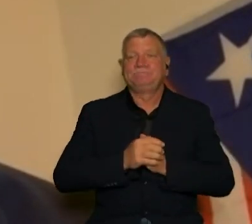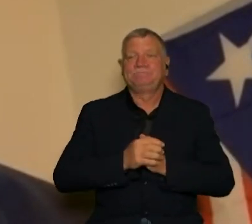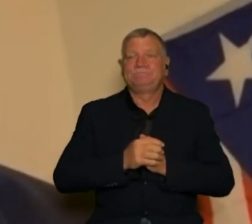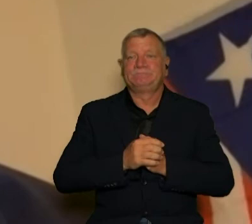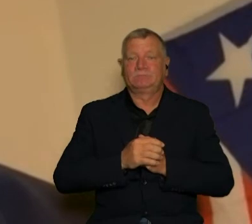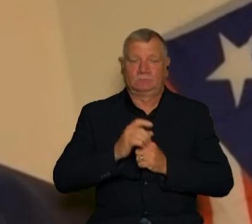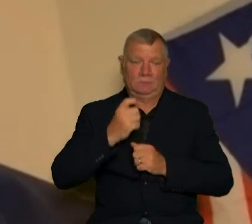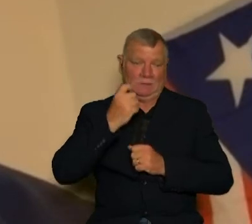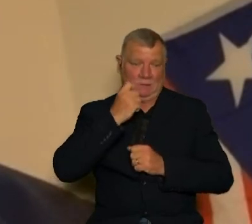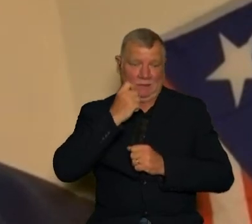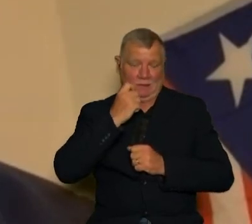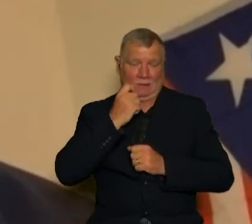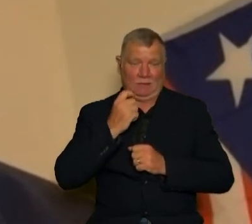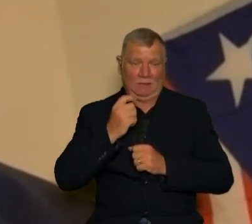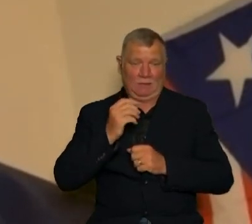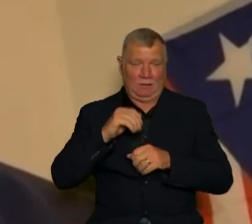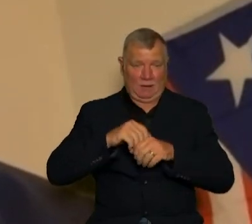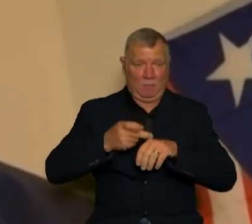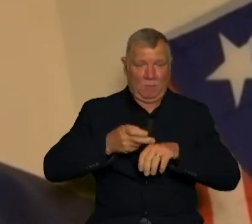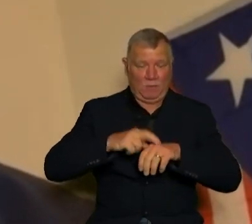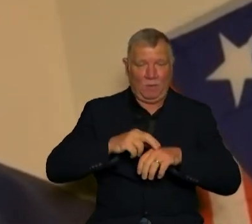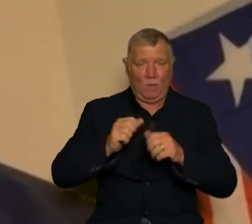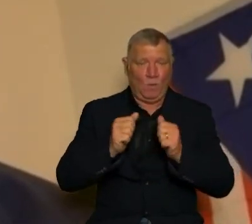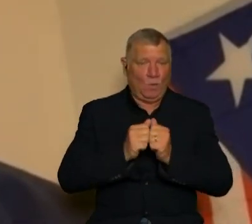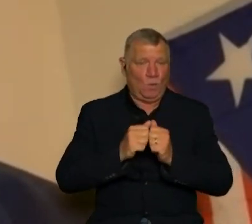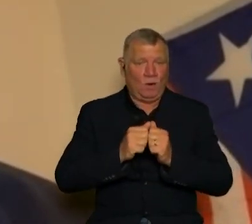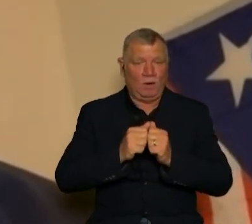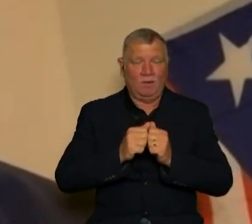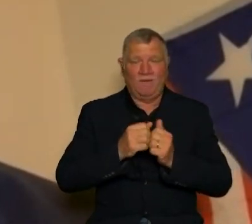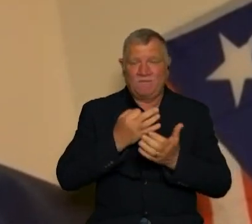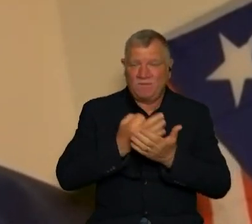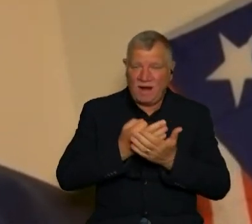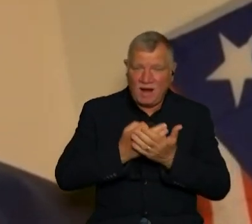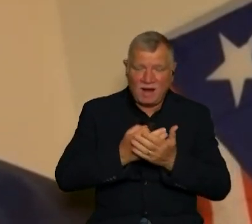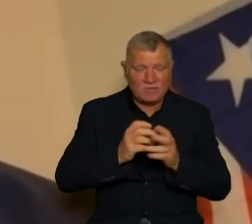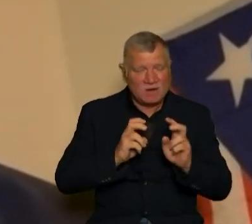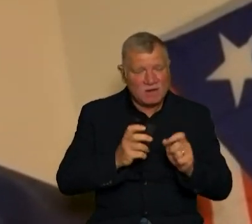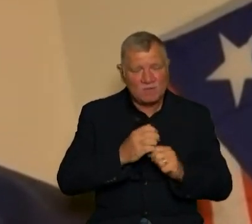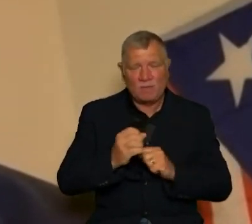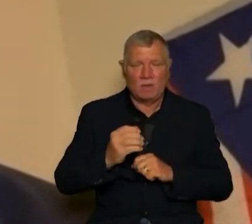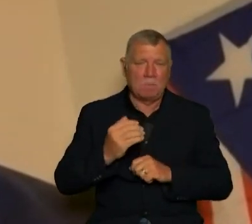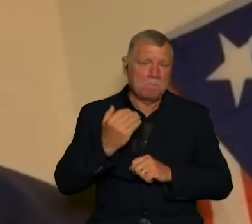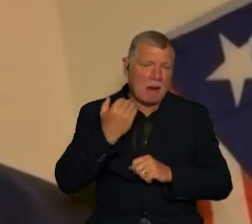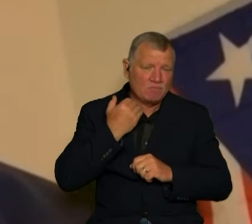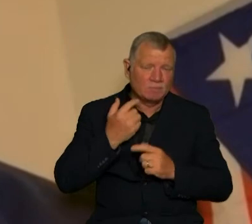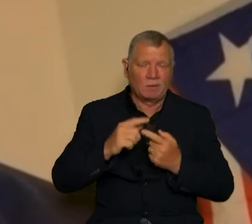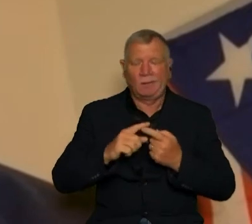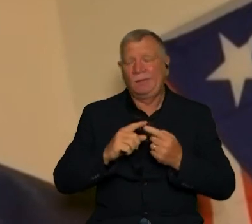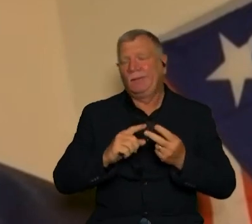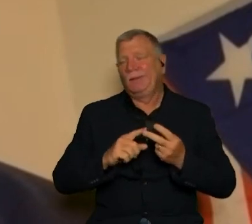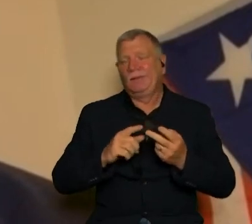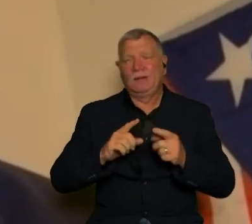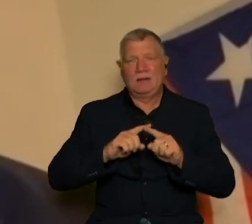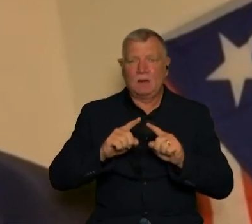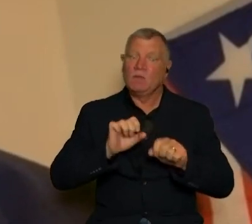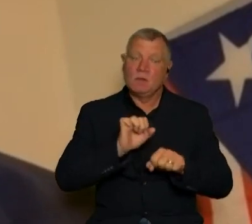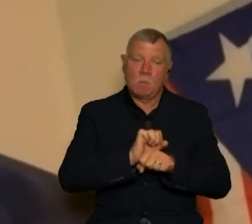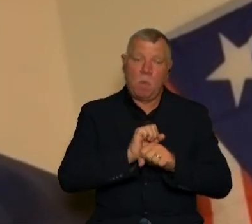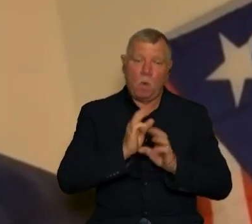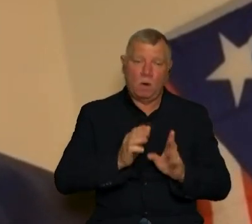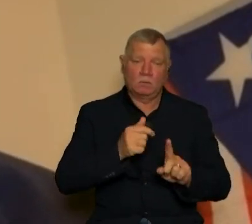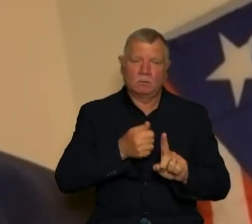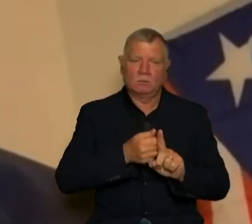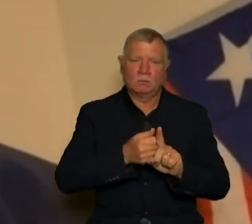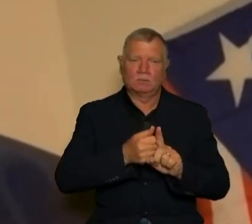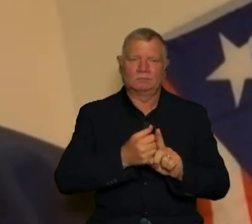what's happened recently in Puerto Rico with the financial issues and the bankruptcy and everything else, the employees have been